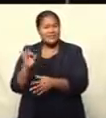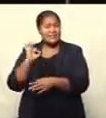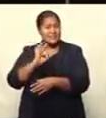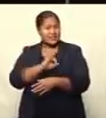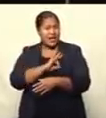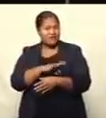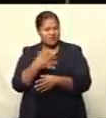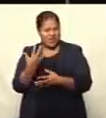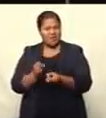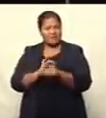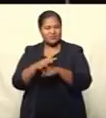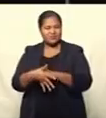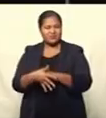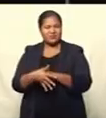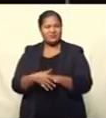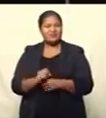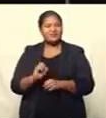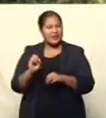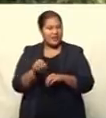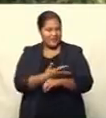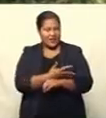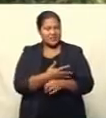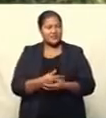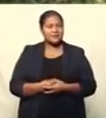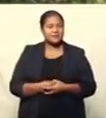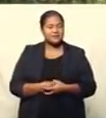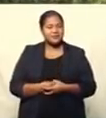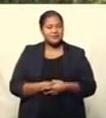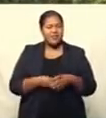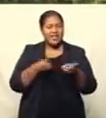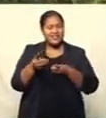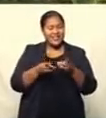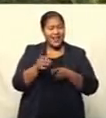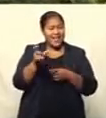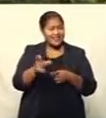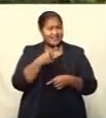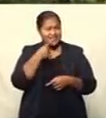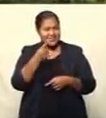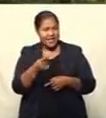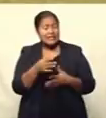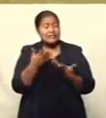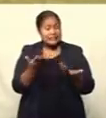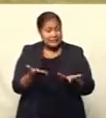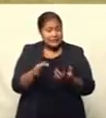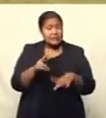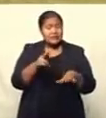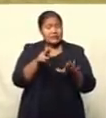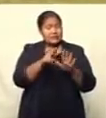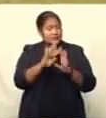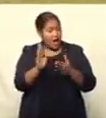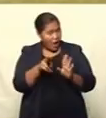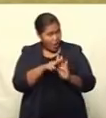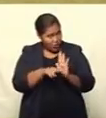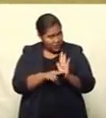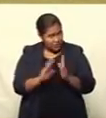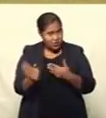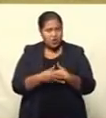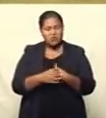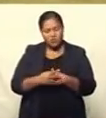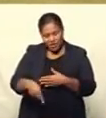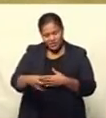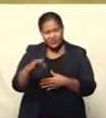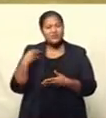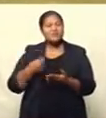pandemic. Kritika Kumar reports. Director Renee Munch says even though the resort is closed, he kept paying his